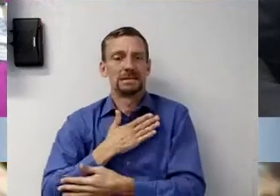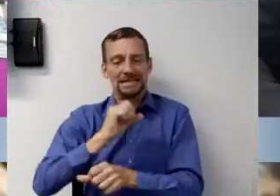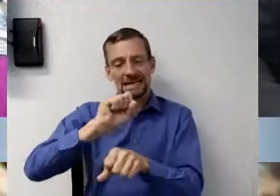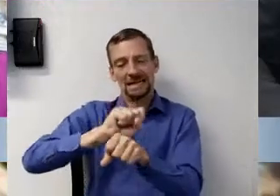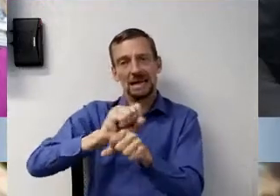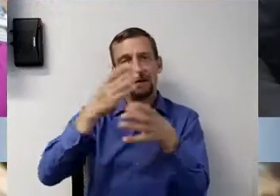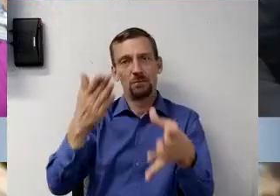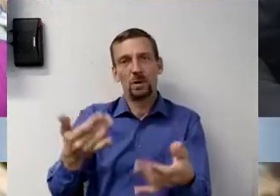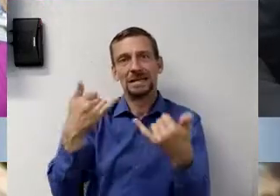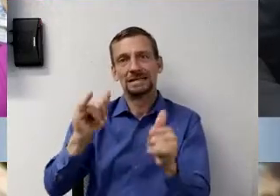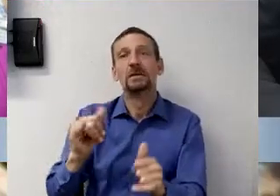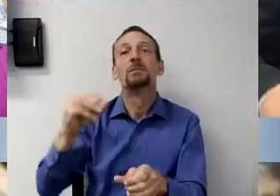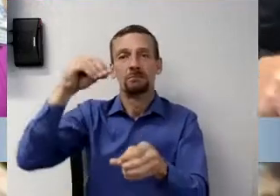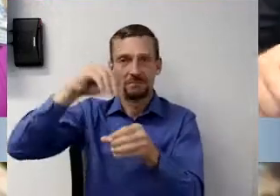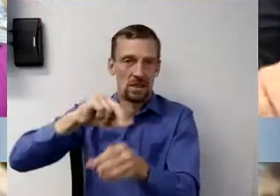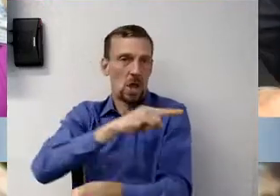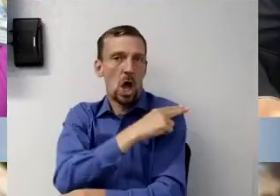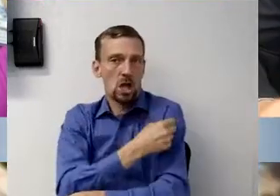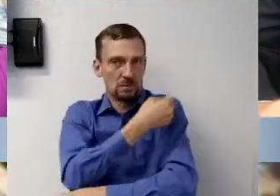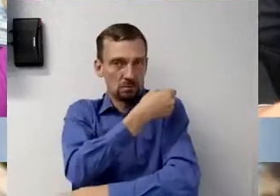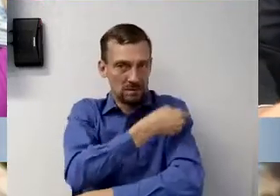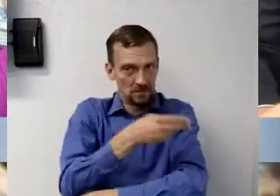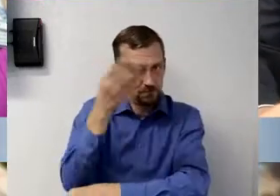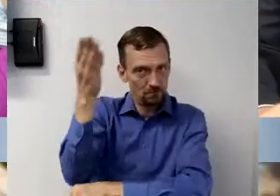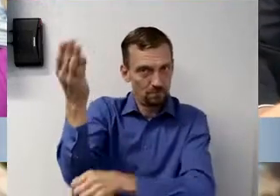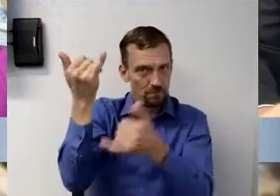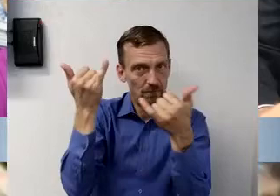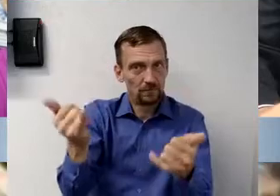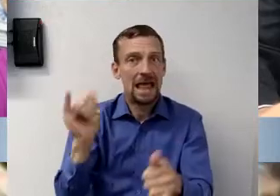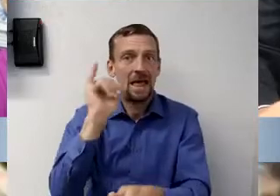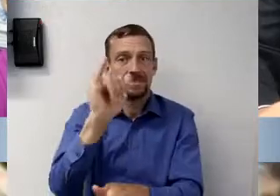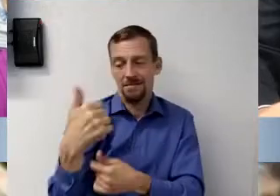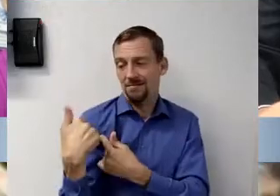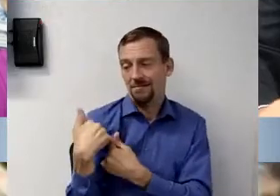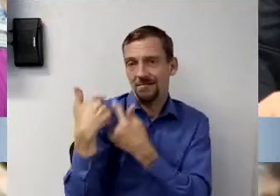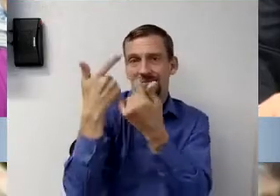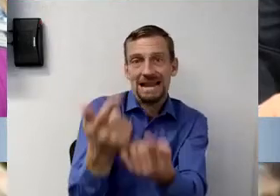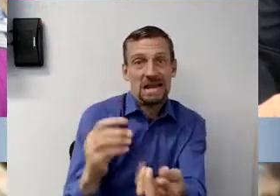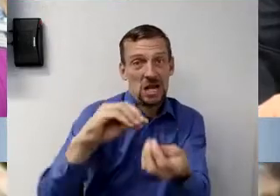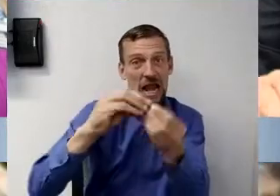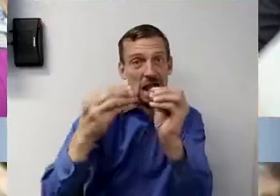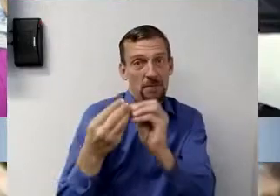that is hospitalized. So those are the latest Okay. stats. All right, thank you.